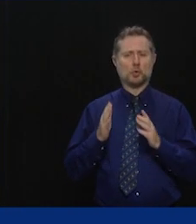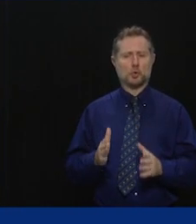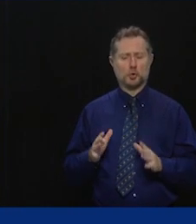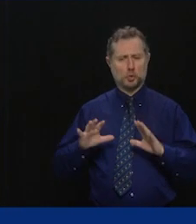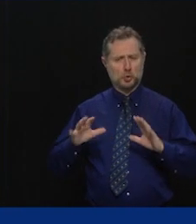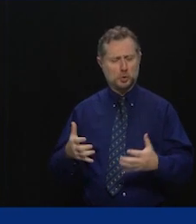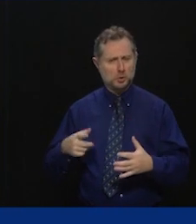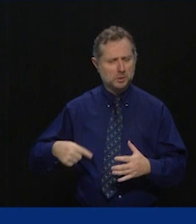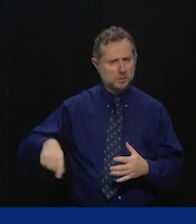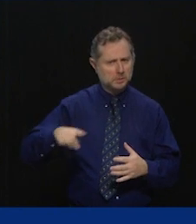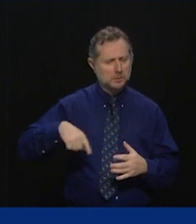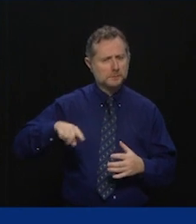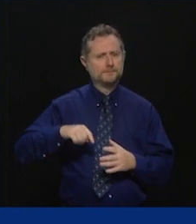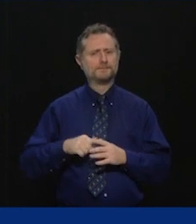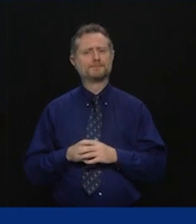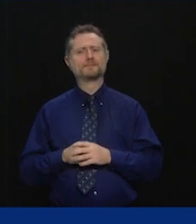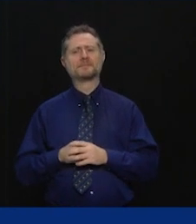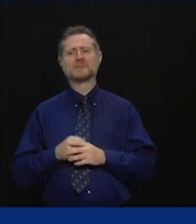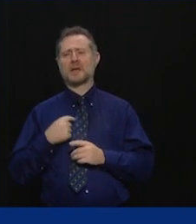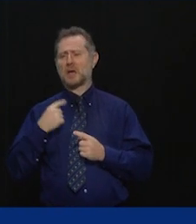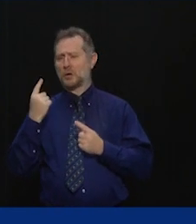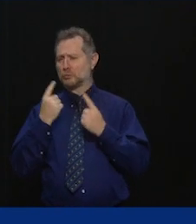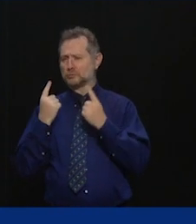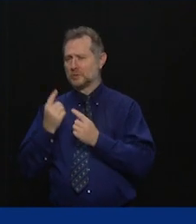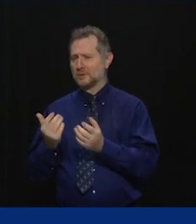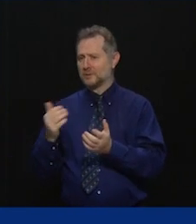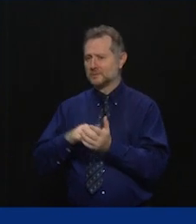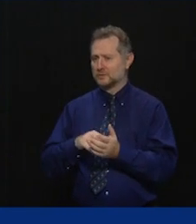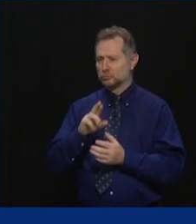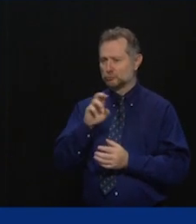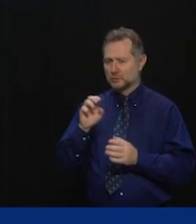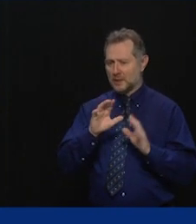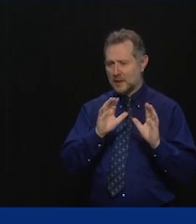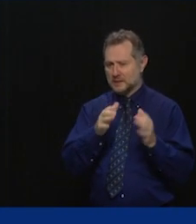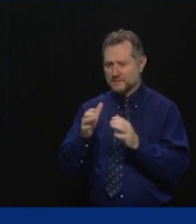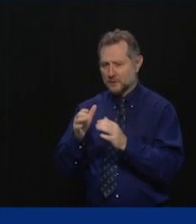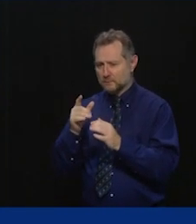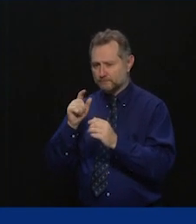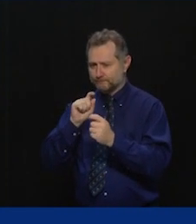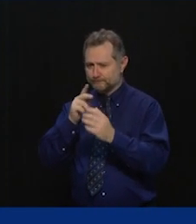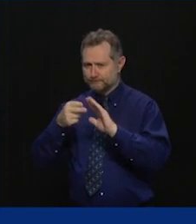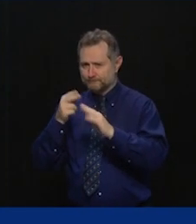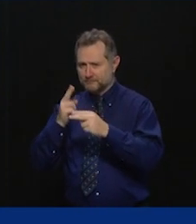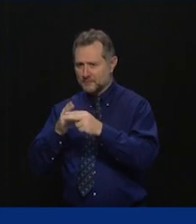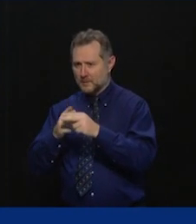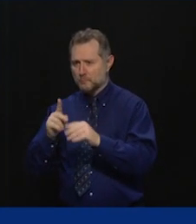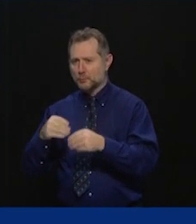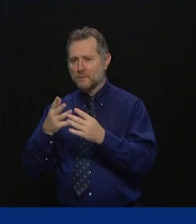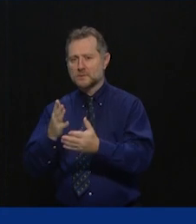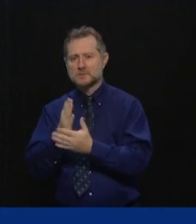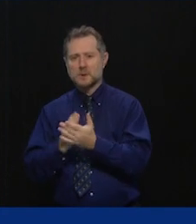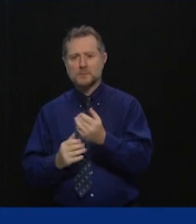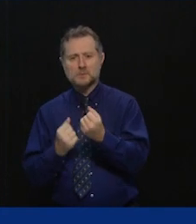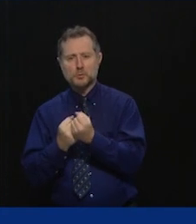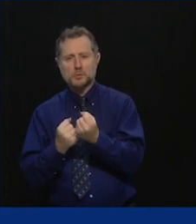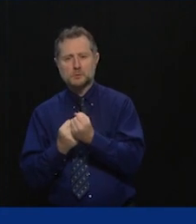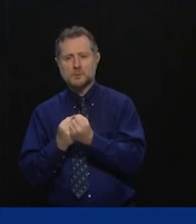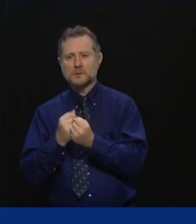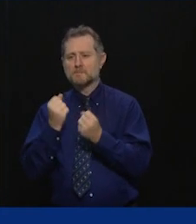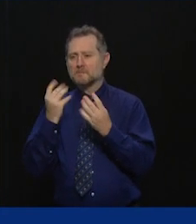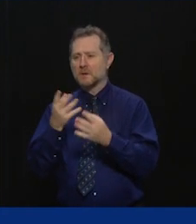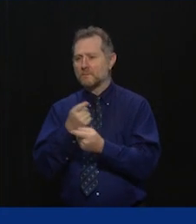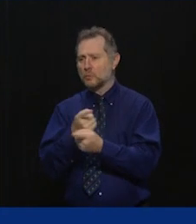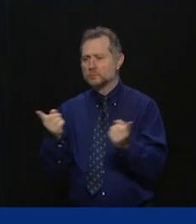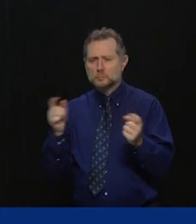the reclassification of gig workers or providing some sort of support for a lot of these workers in the gig